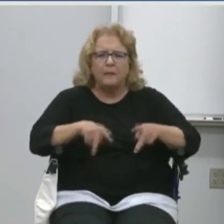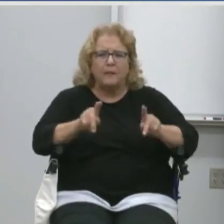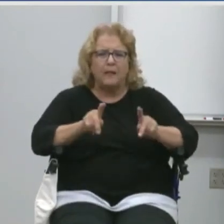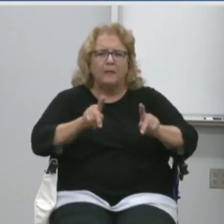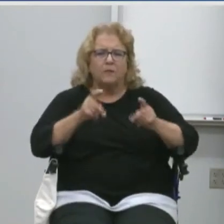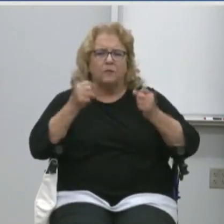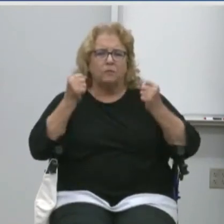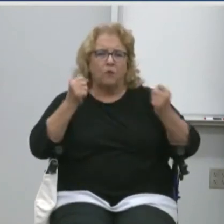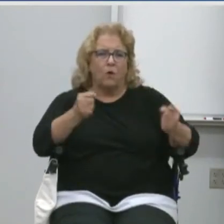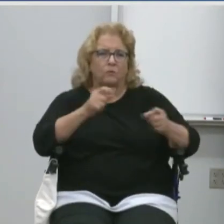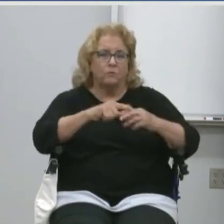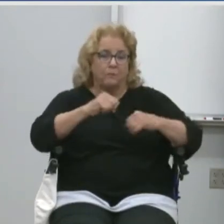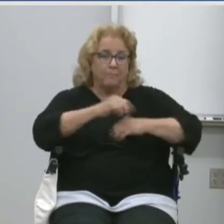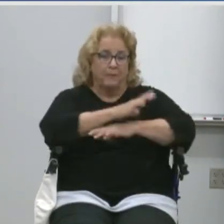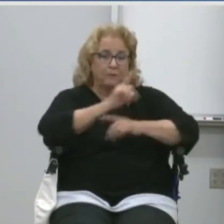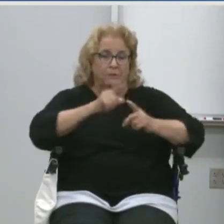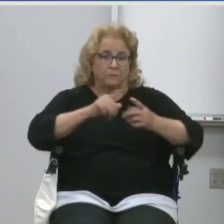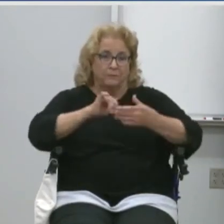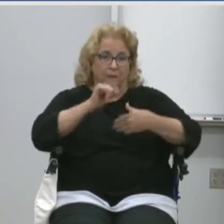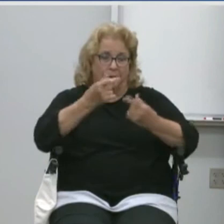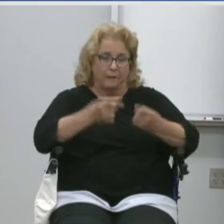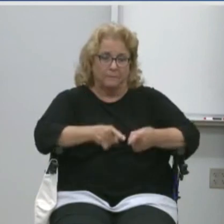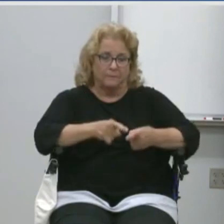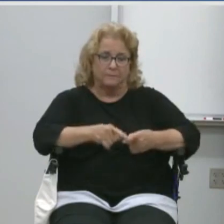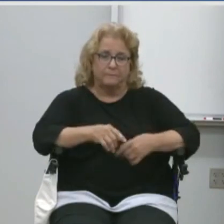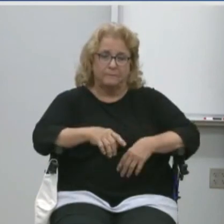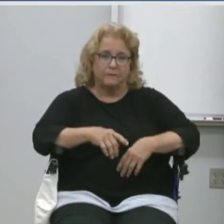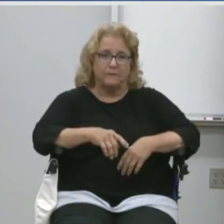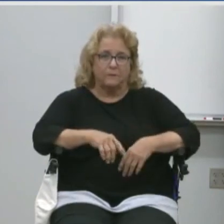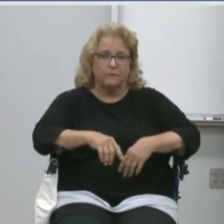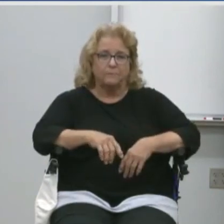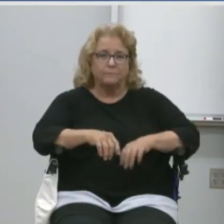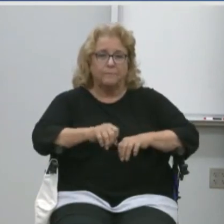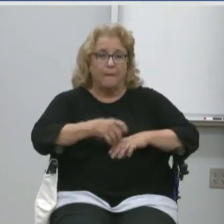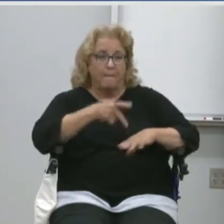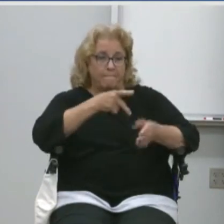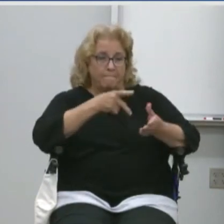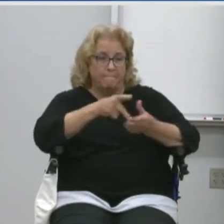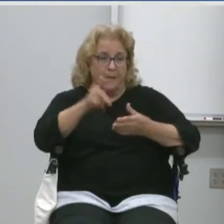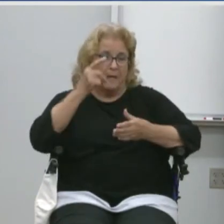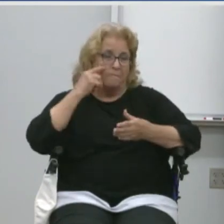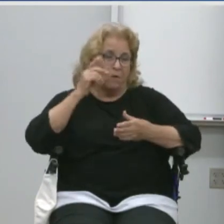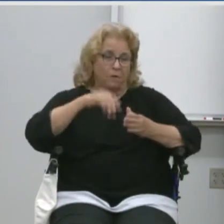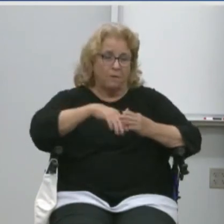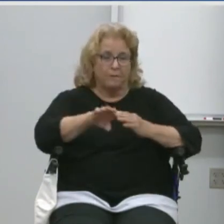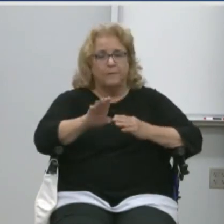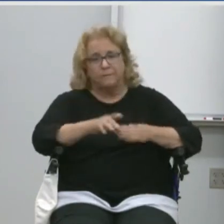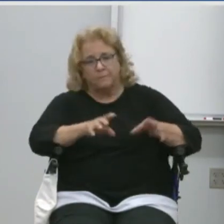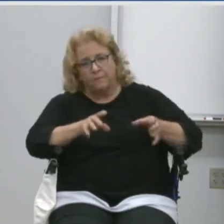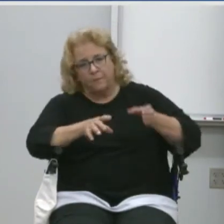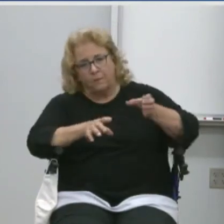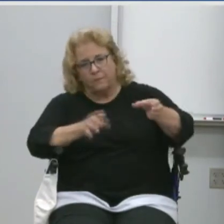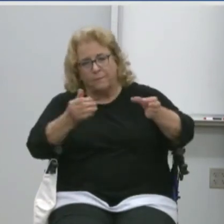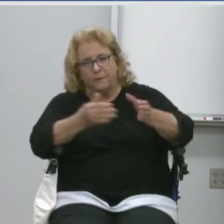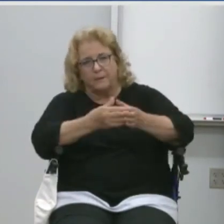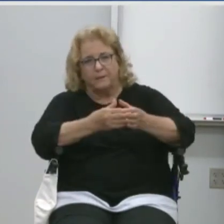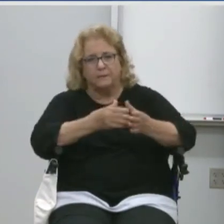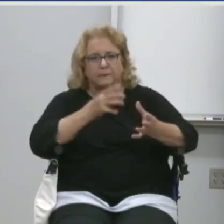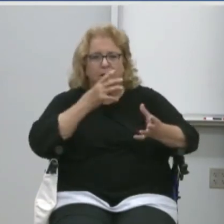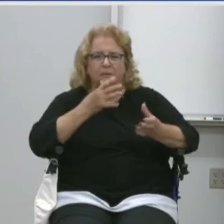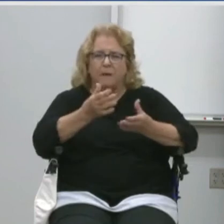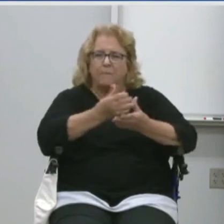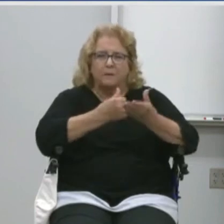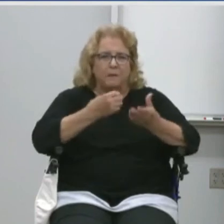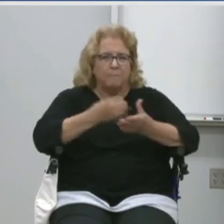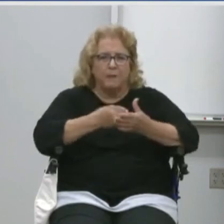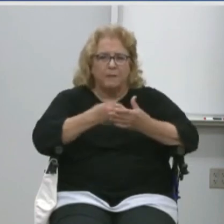until that happens. And last but not least, those toll booths that we talked about, those have to come back out also. And it's not so much to collect the